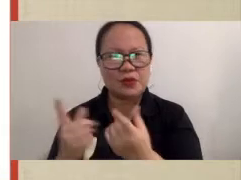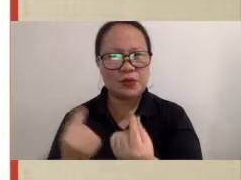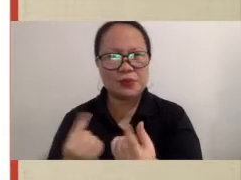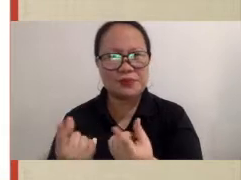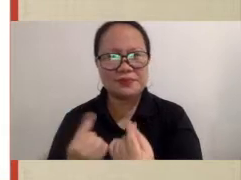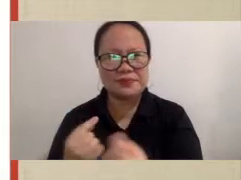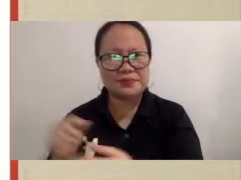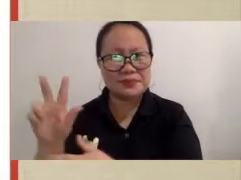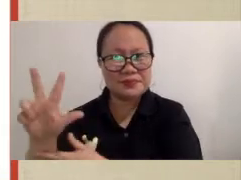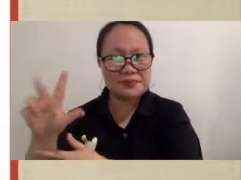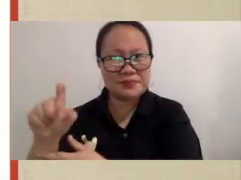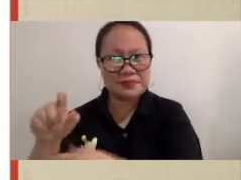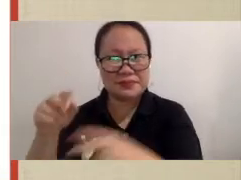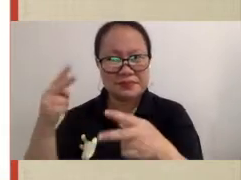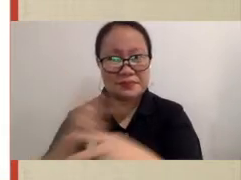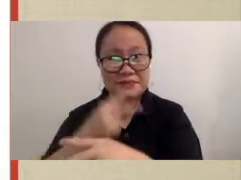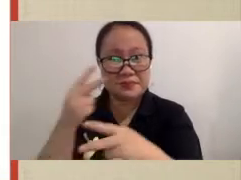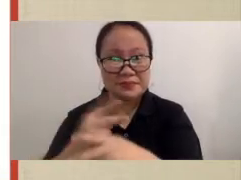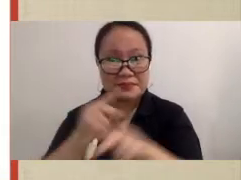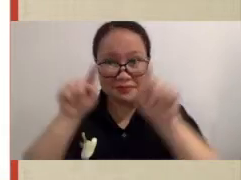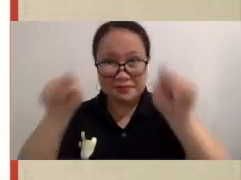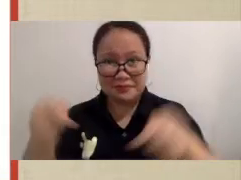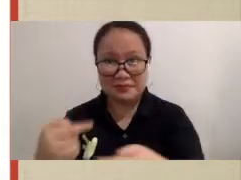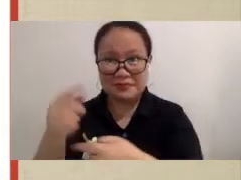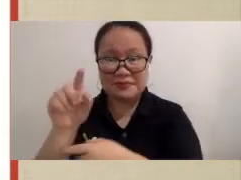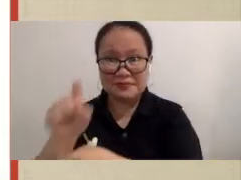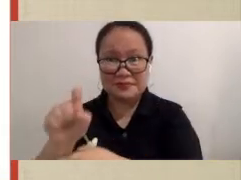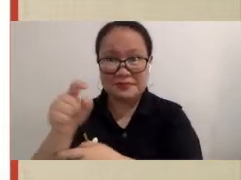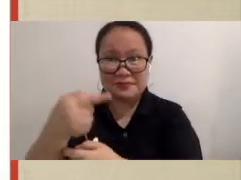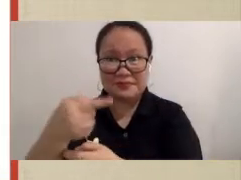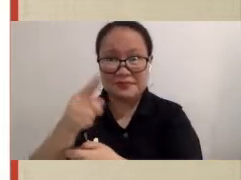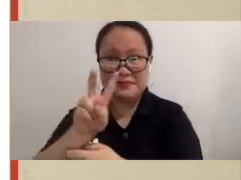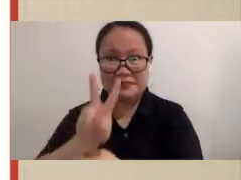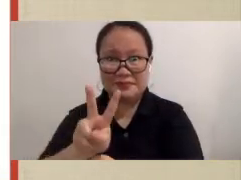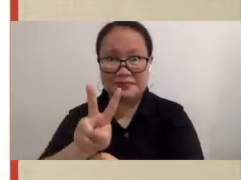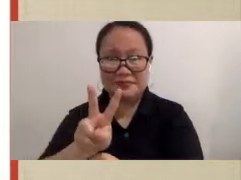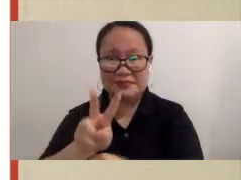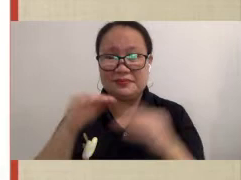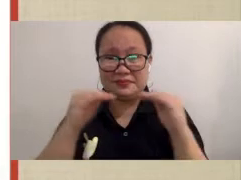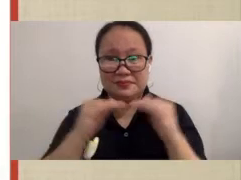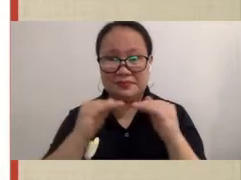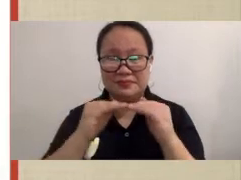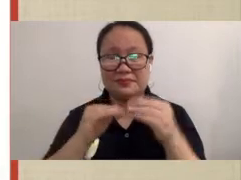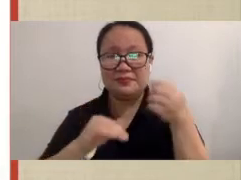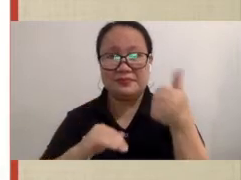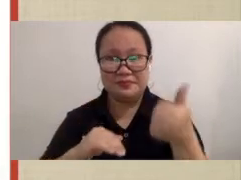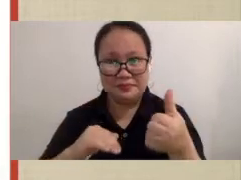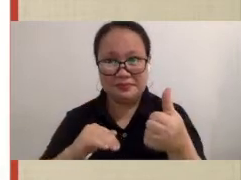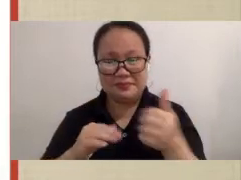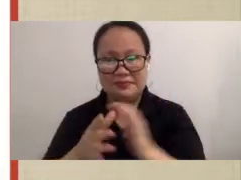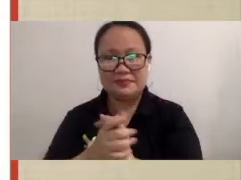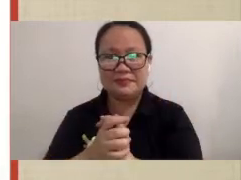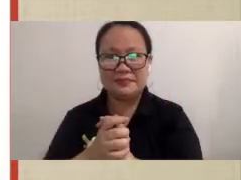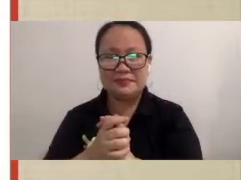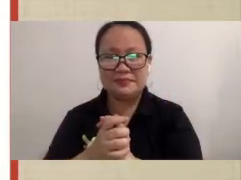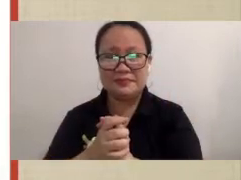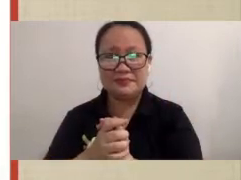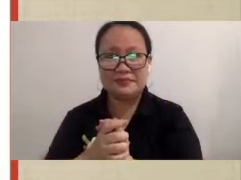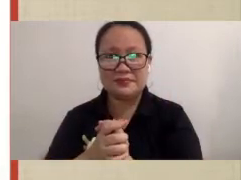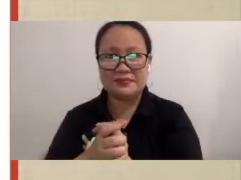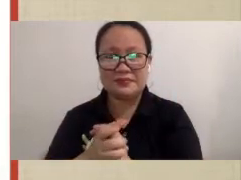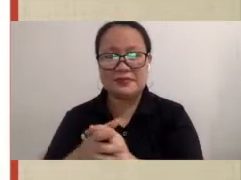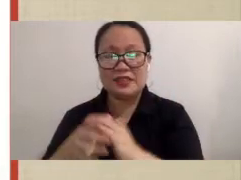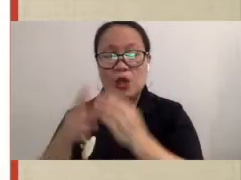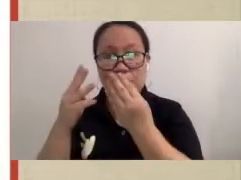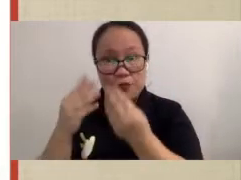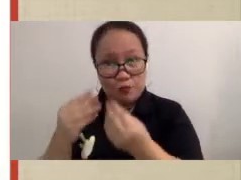So I have here 3x multiplied by the quantity of x minus 2 is equal to